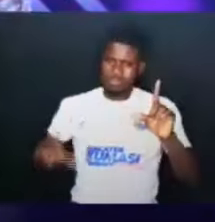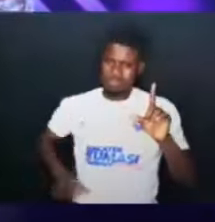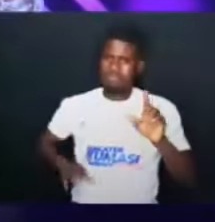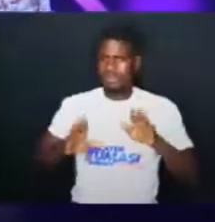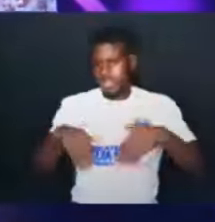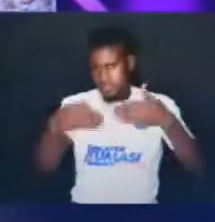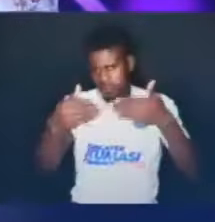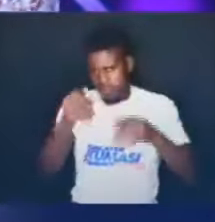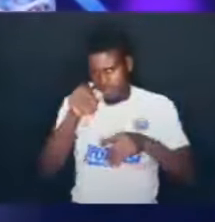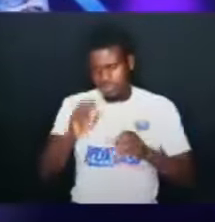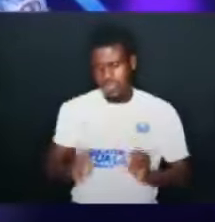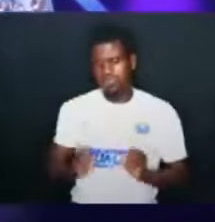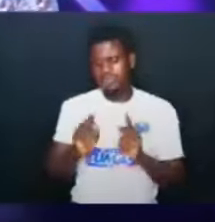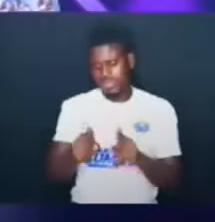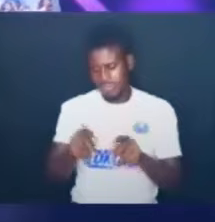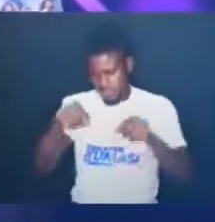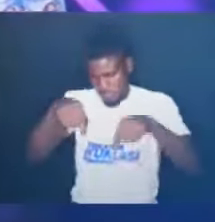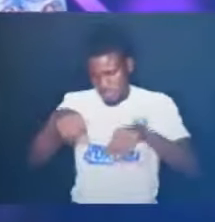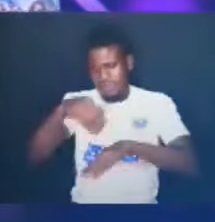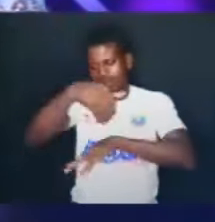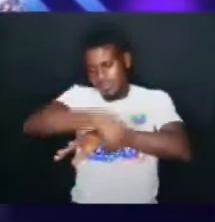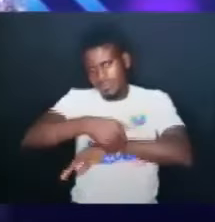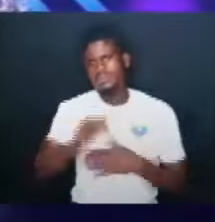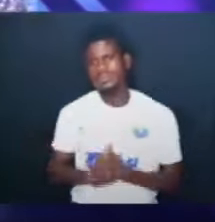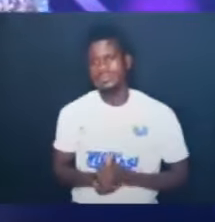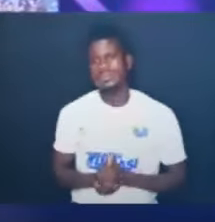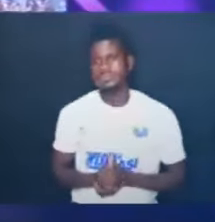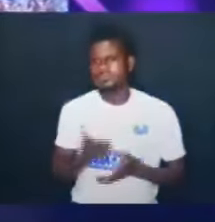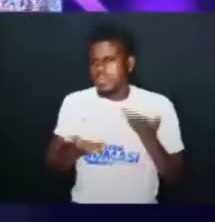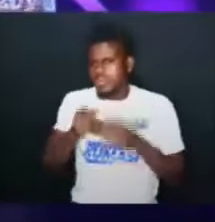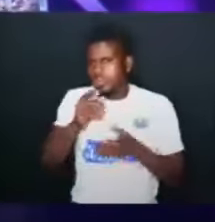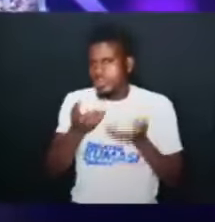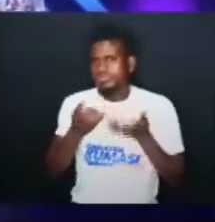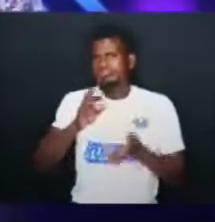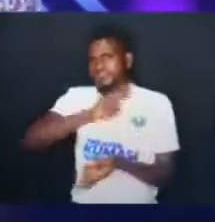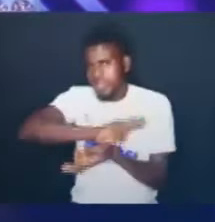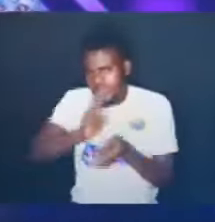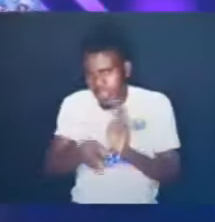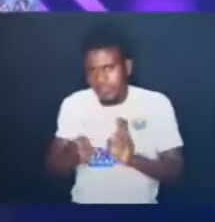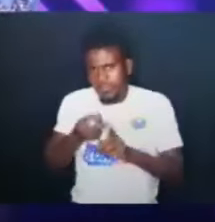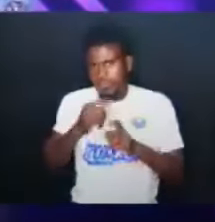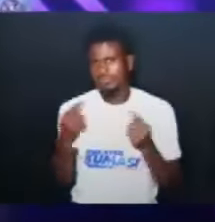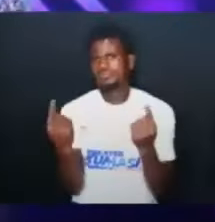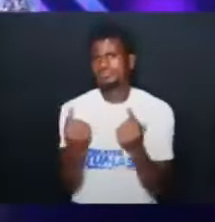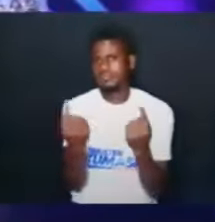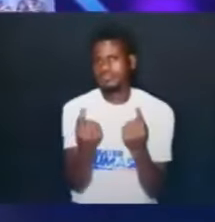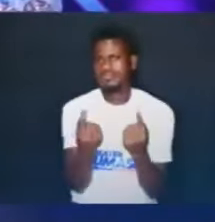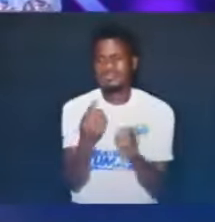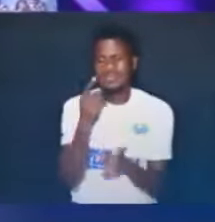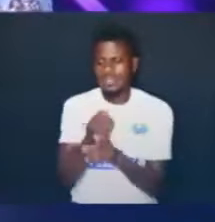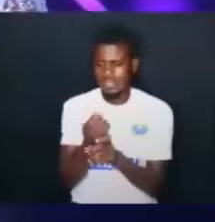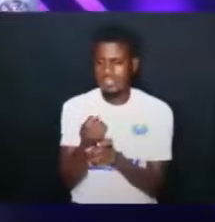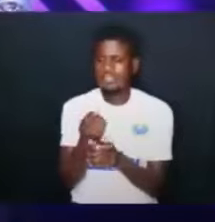an opportunity tonight. Pese wo ma o ta kwenya no ene anadwe. If you want to repent of your sins, why kado so obesa kina wadwe na firi bo ne ho, just repeat